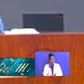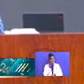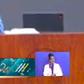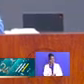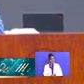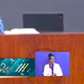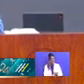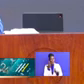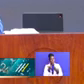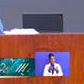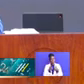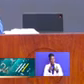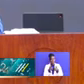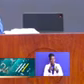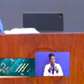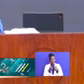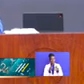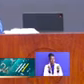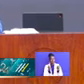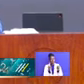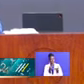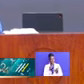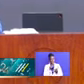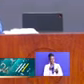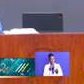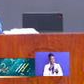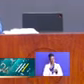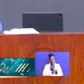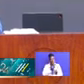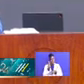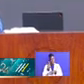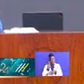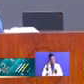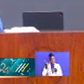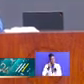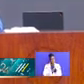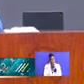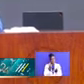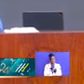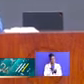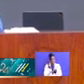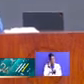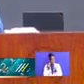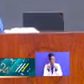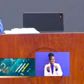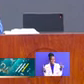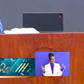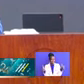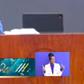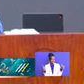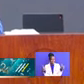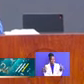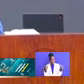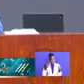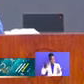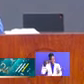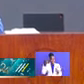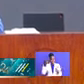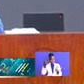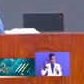mother have that Echo passport but listen carefully the highest